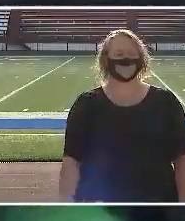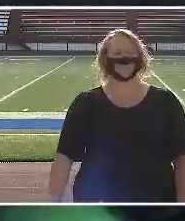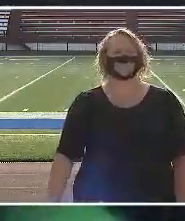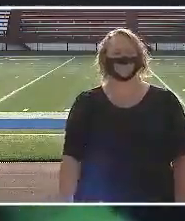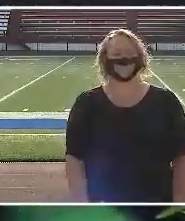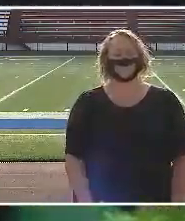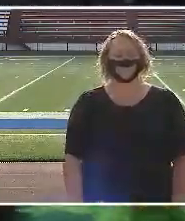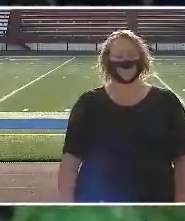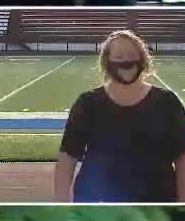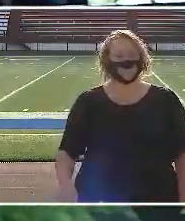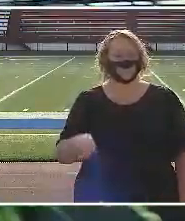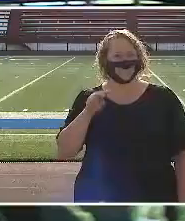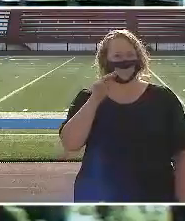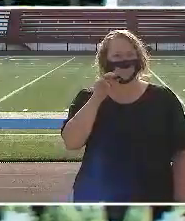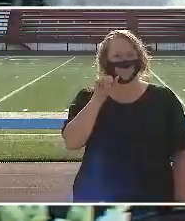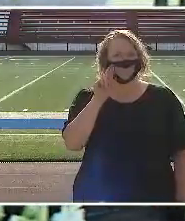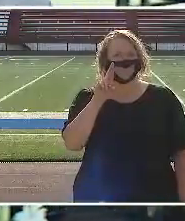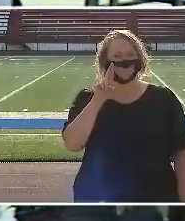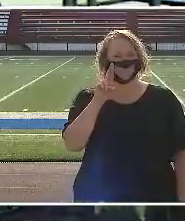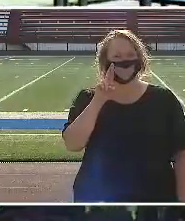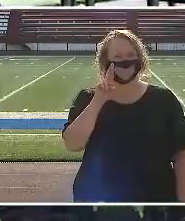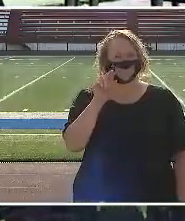Mele Tuilaki.